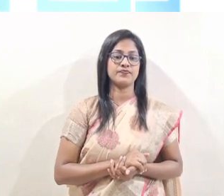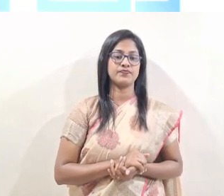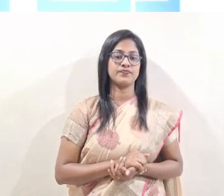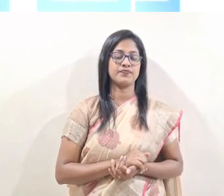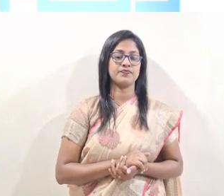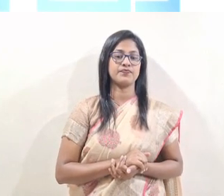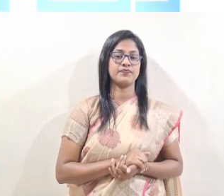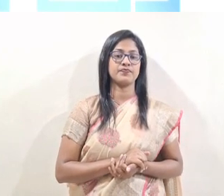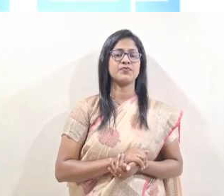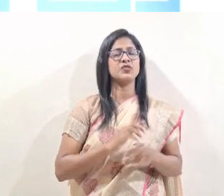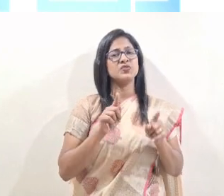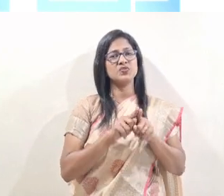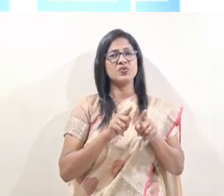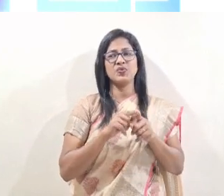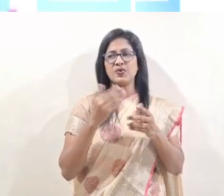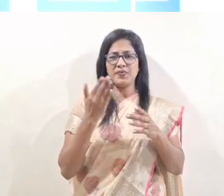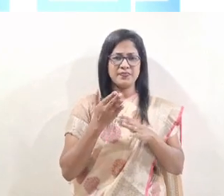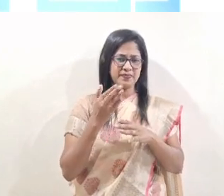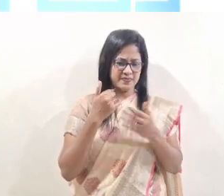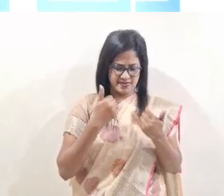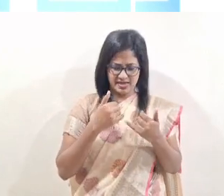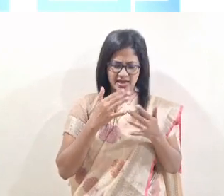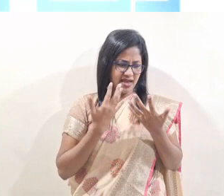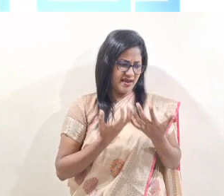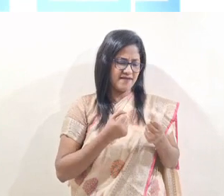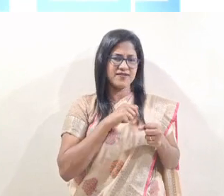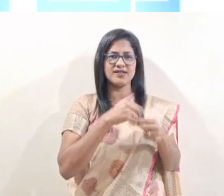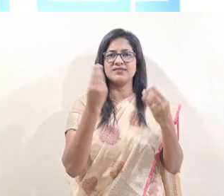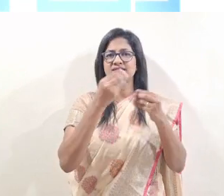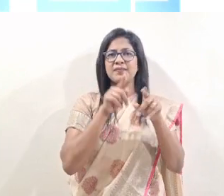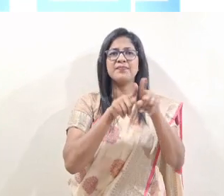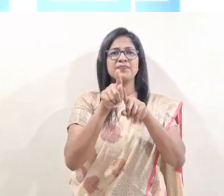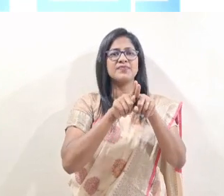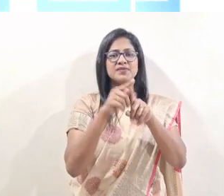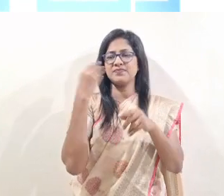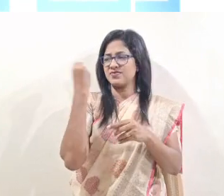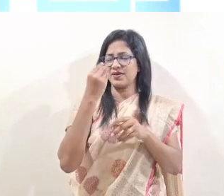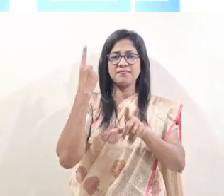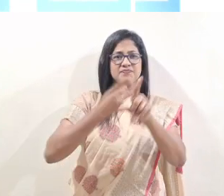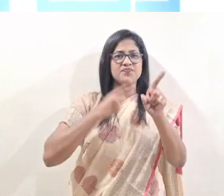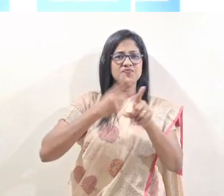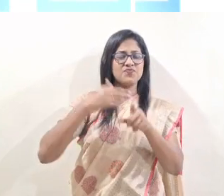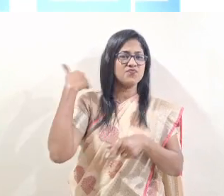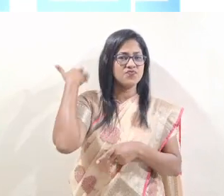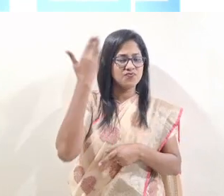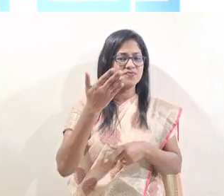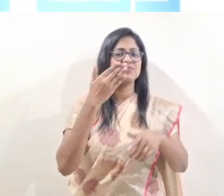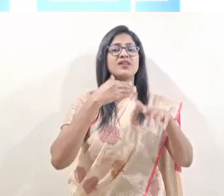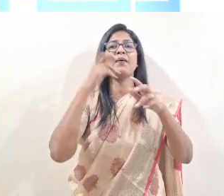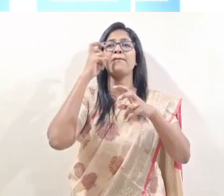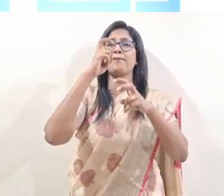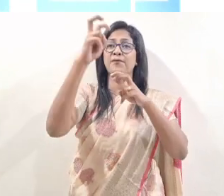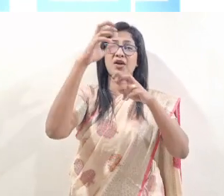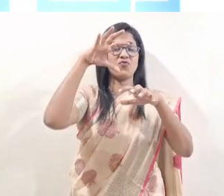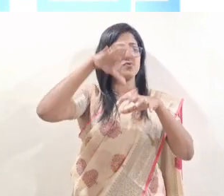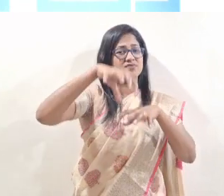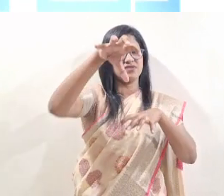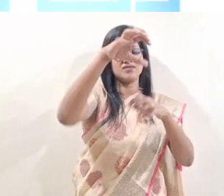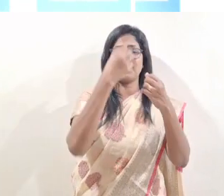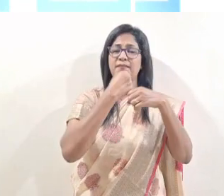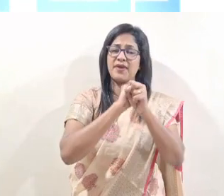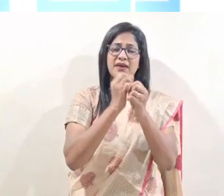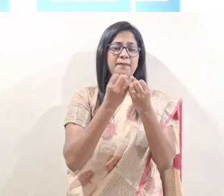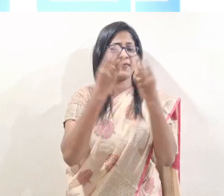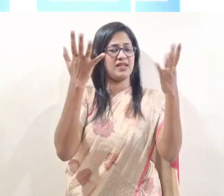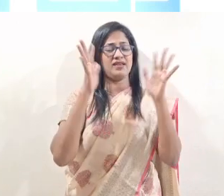So I have just picked up some examples. Over the years, we have done a lot of metro stations,